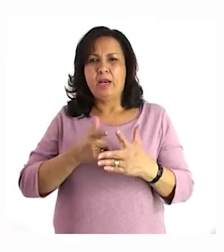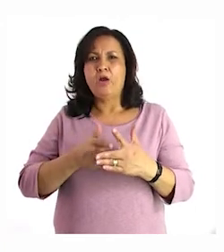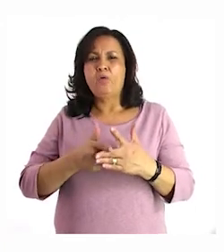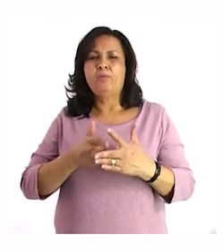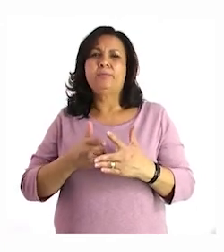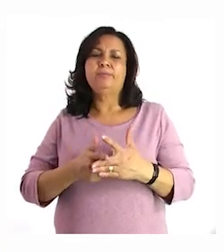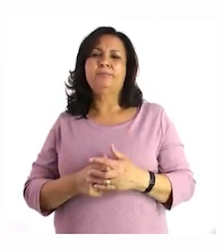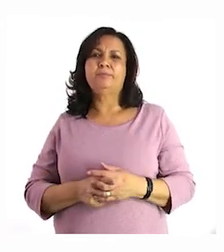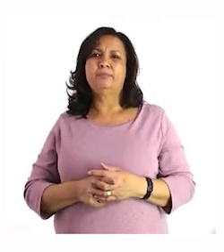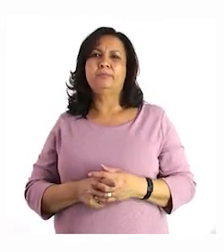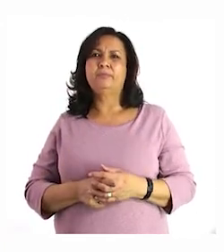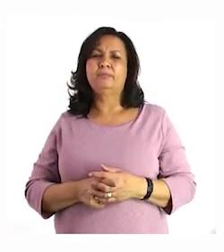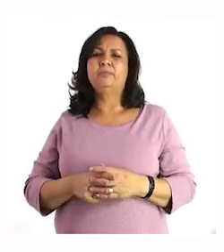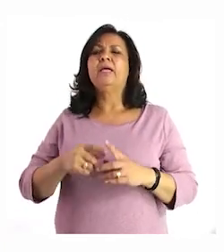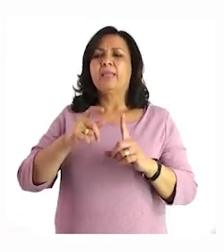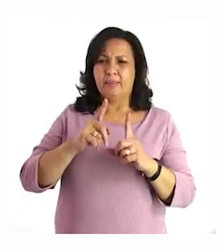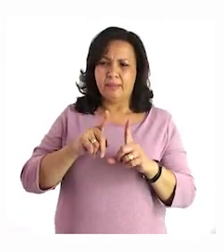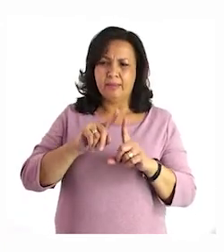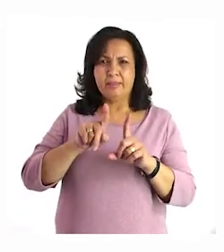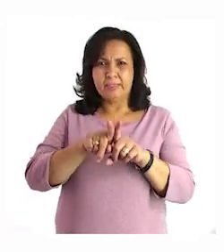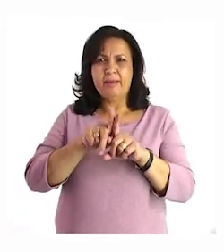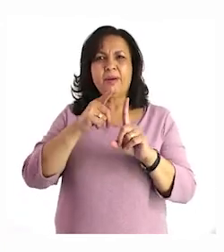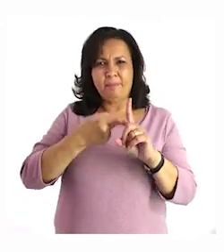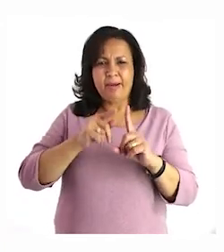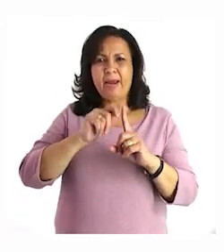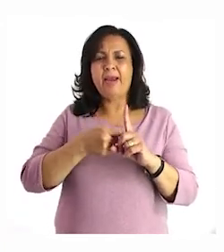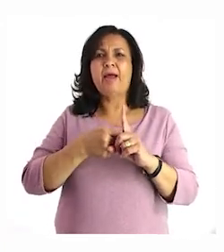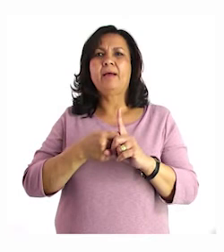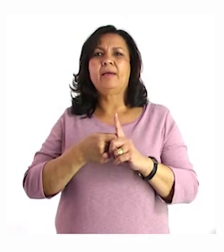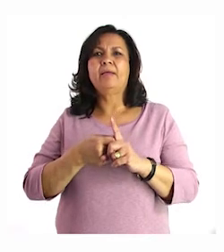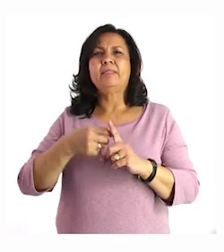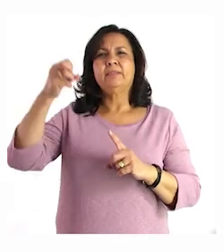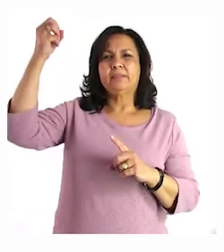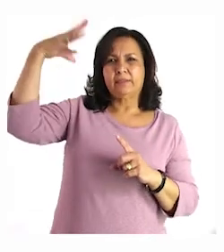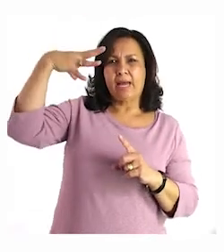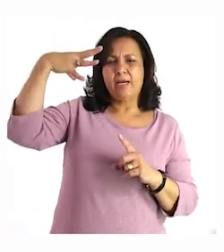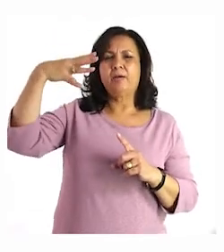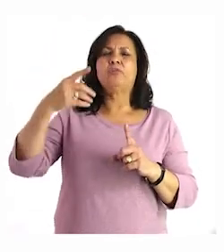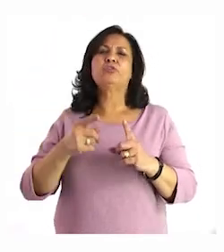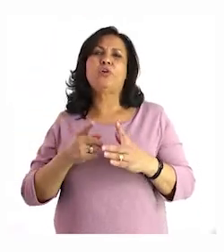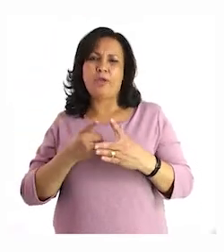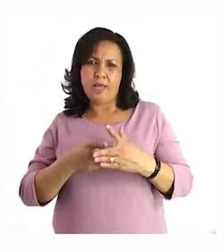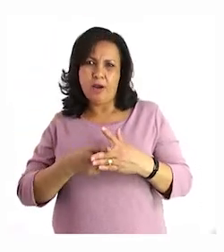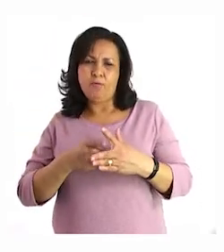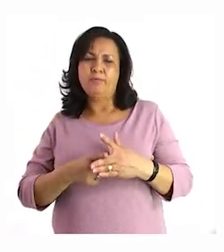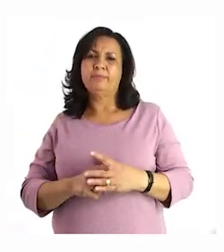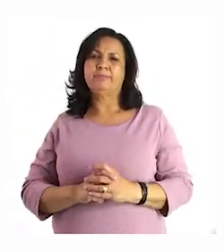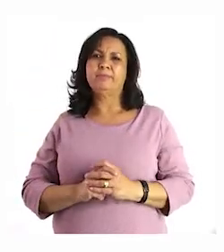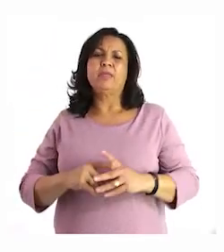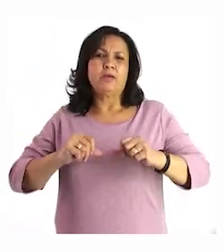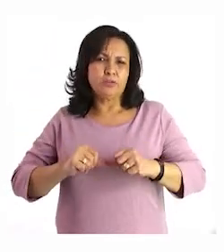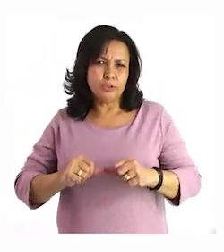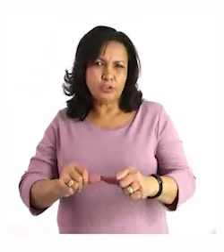that a banana is yellow, a starfruit is yellow, the sun is also yellow. Let's move